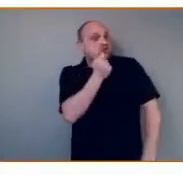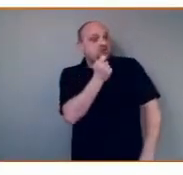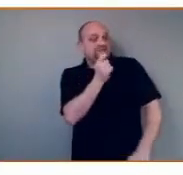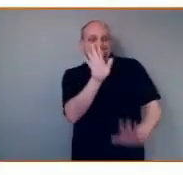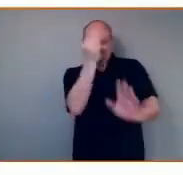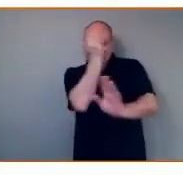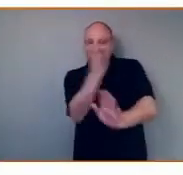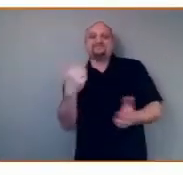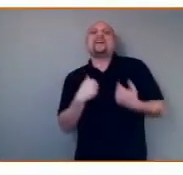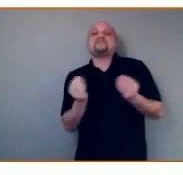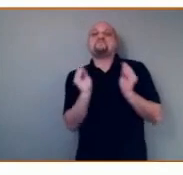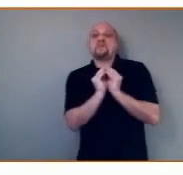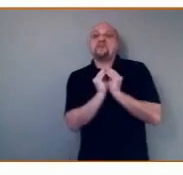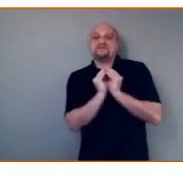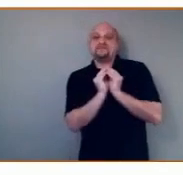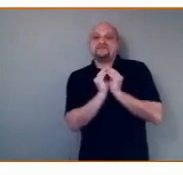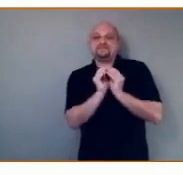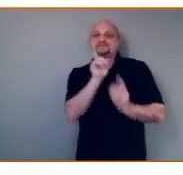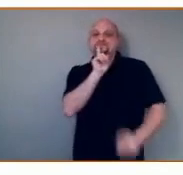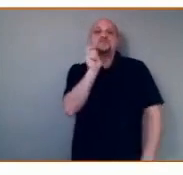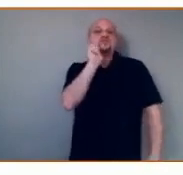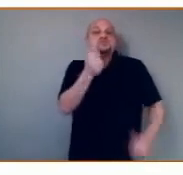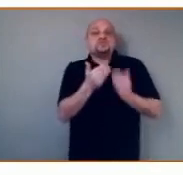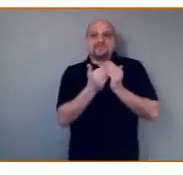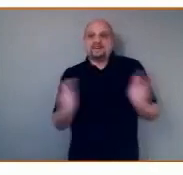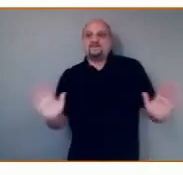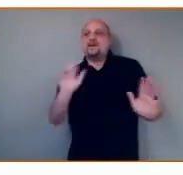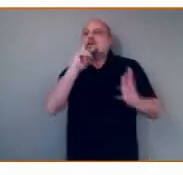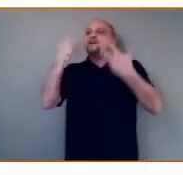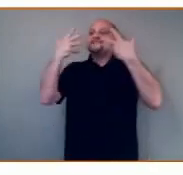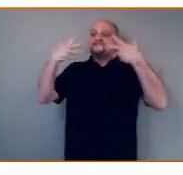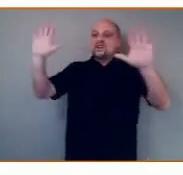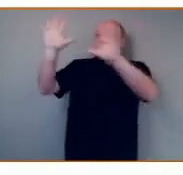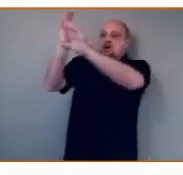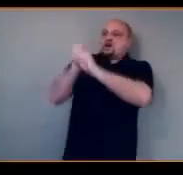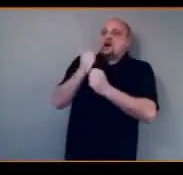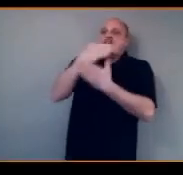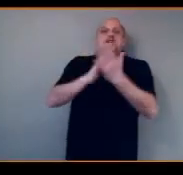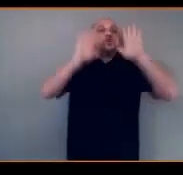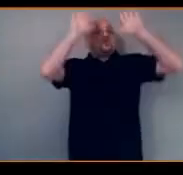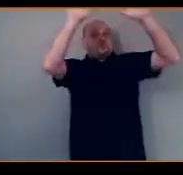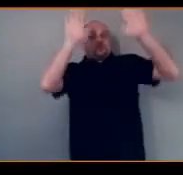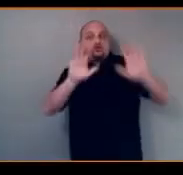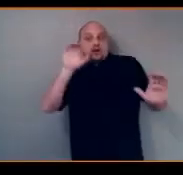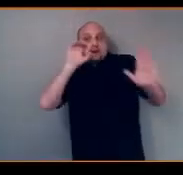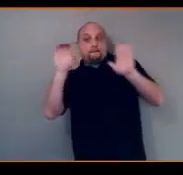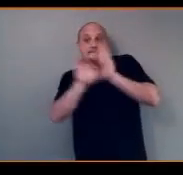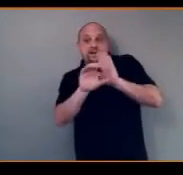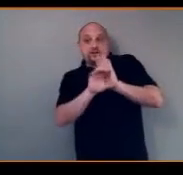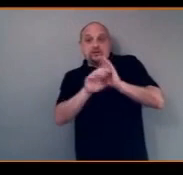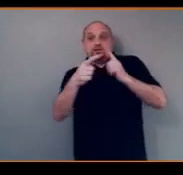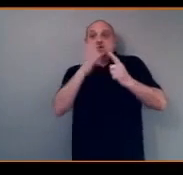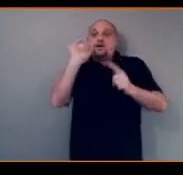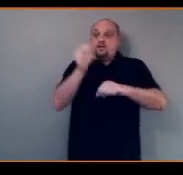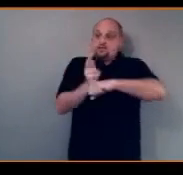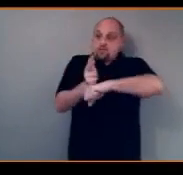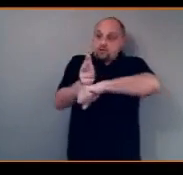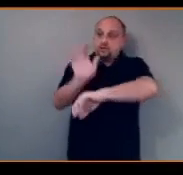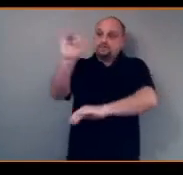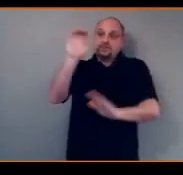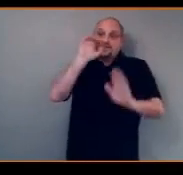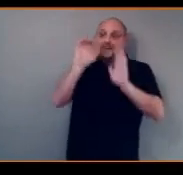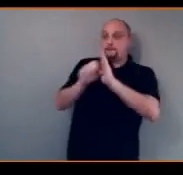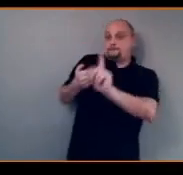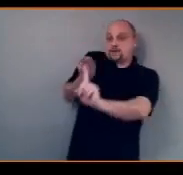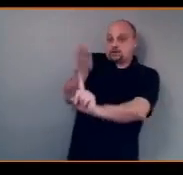more. In fact, we've already received some incredible images from Perseverance. In this photo that you see here, that's